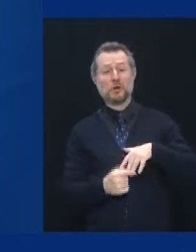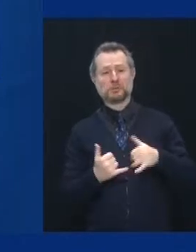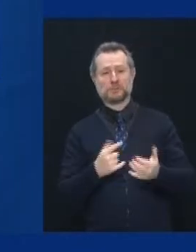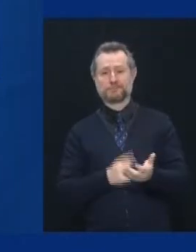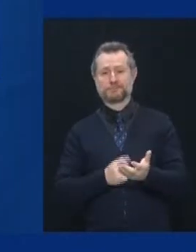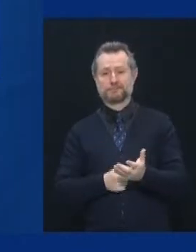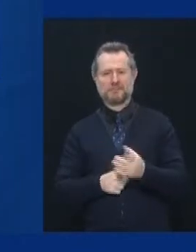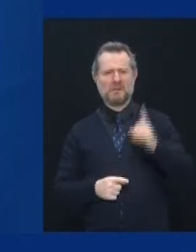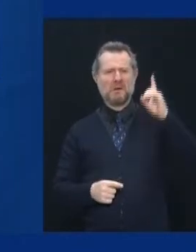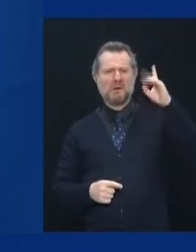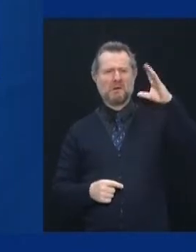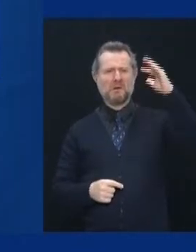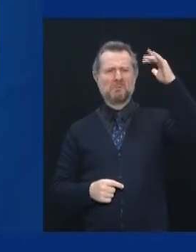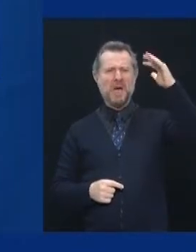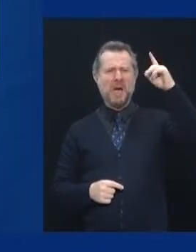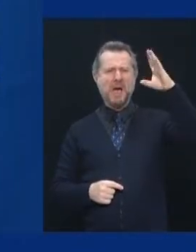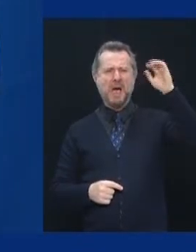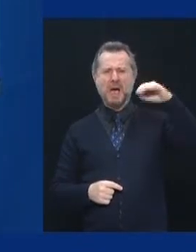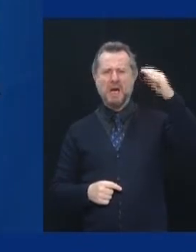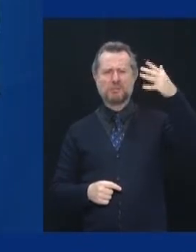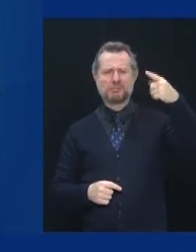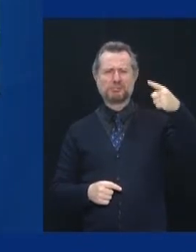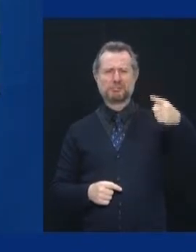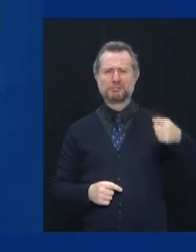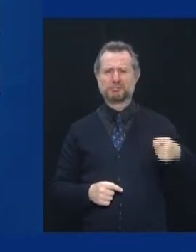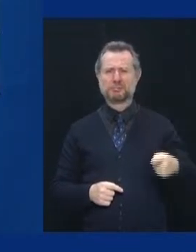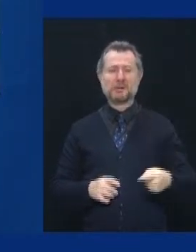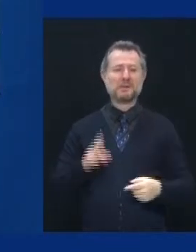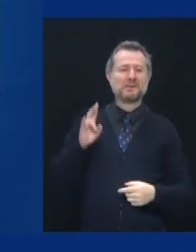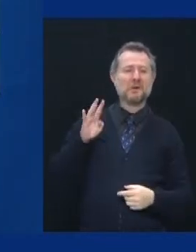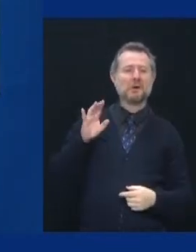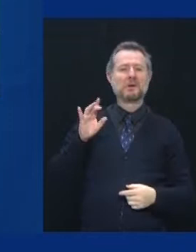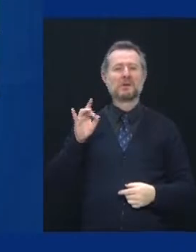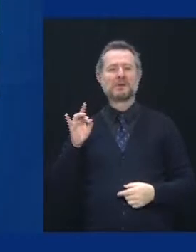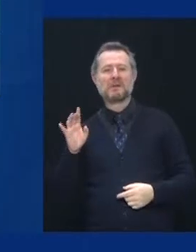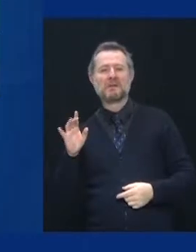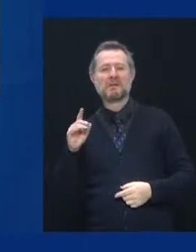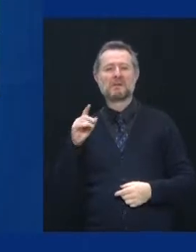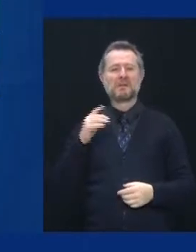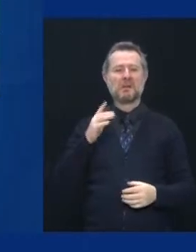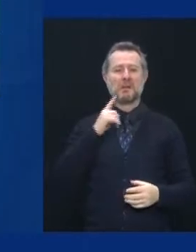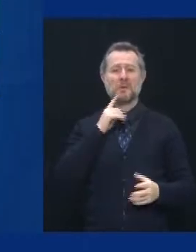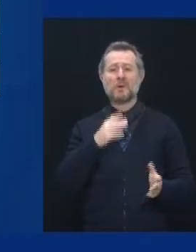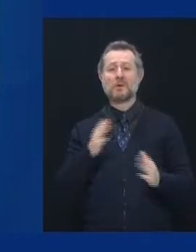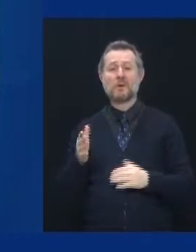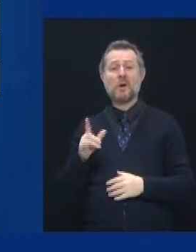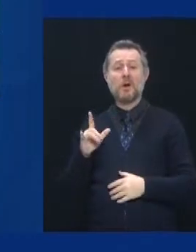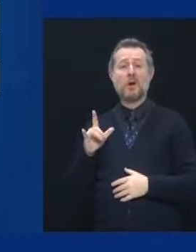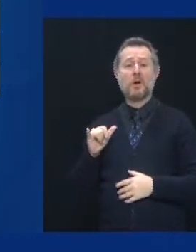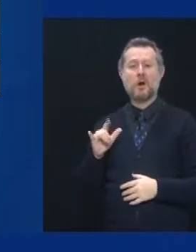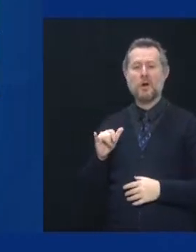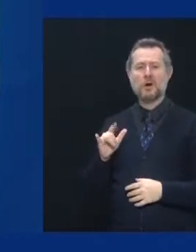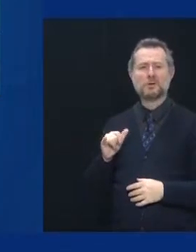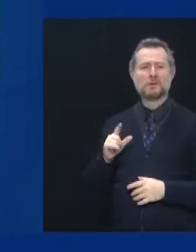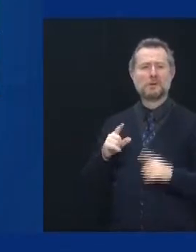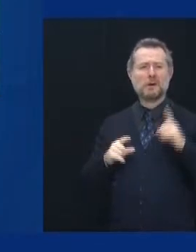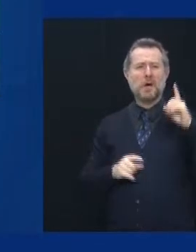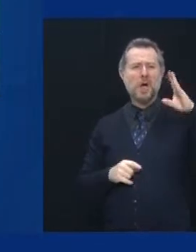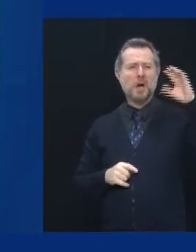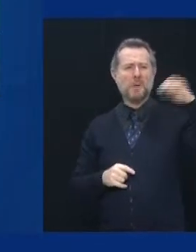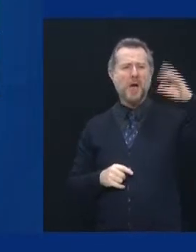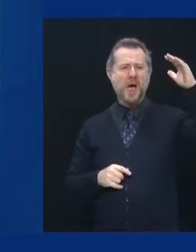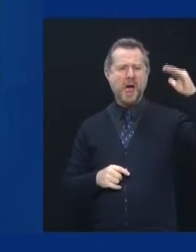number of facilities, 64, 72. Long Island, you have 100%, down to